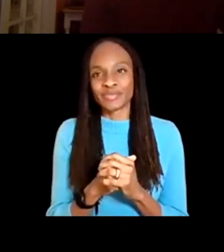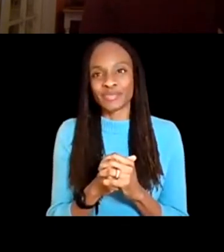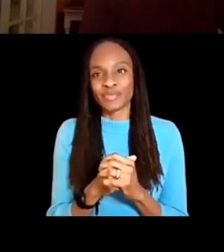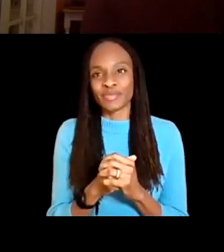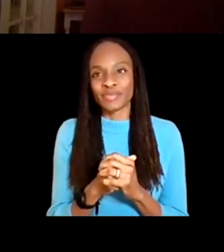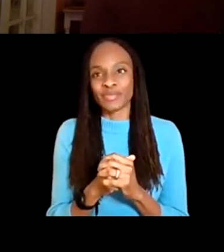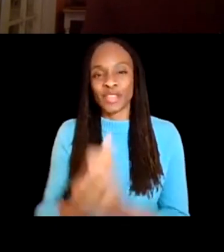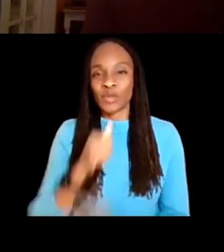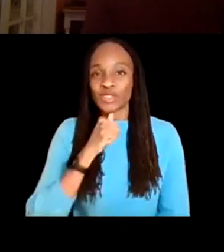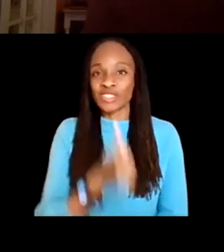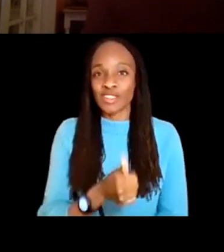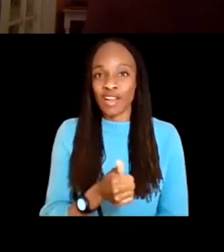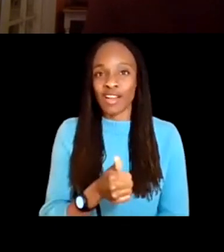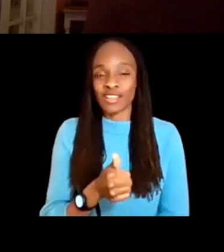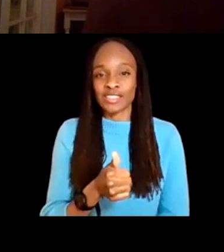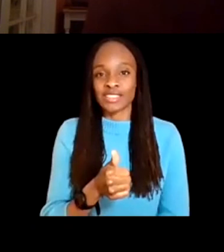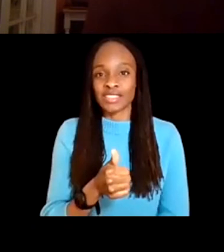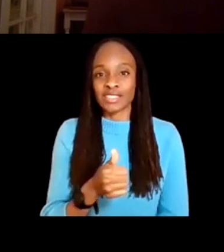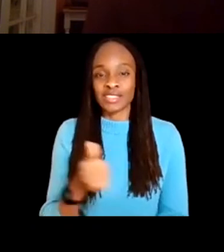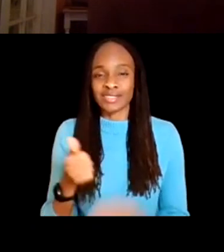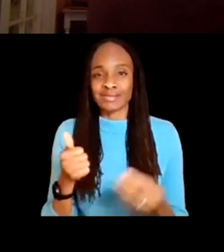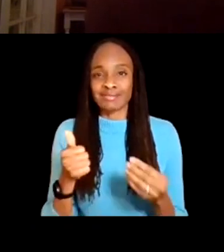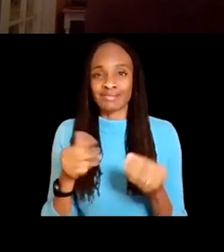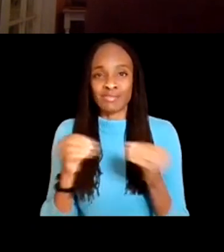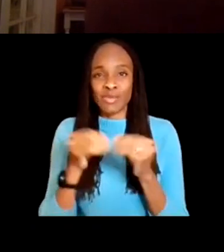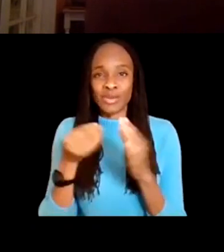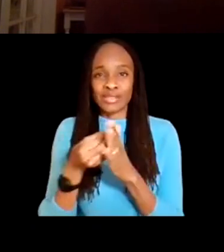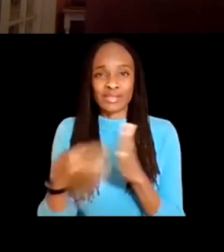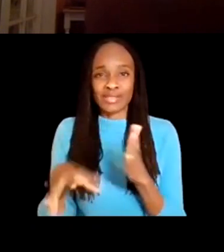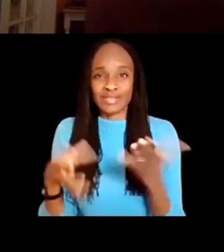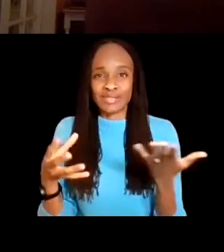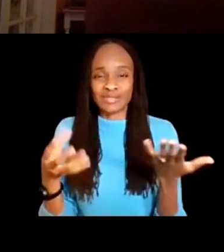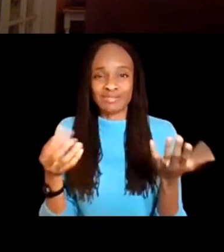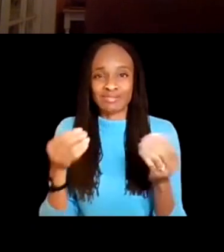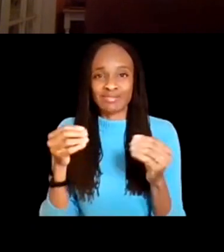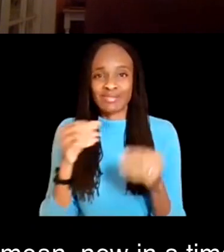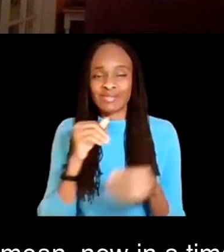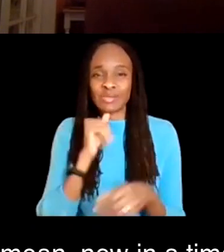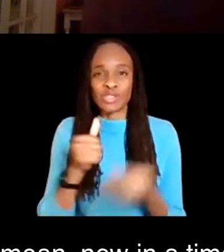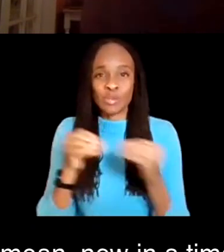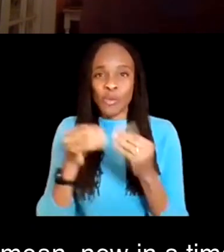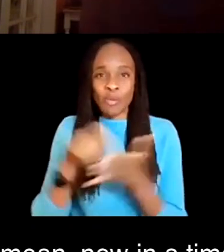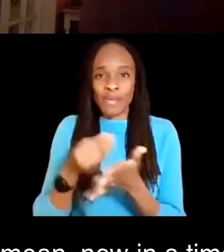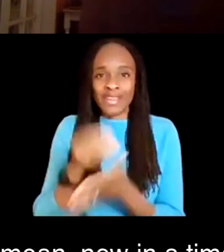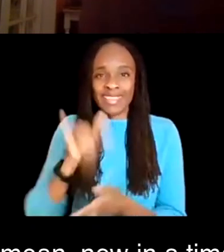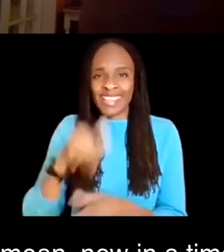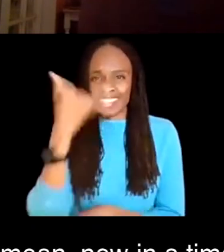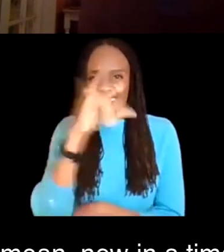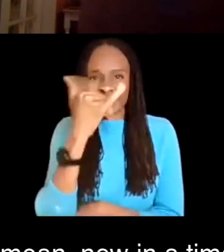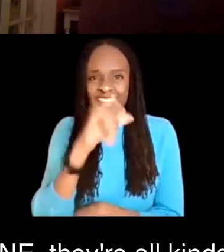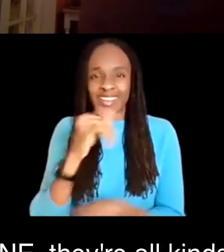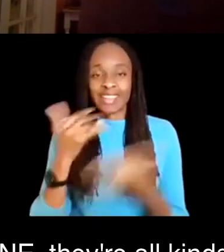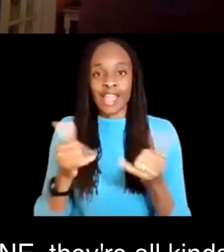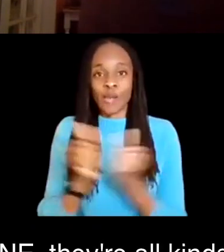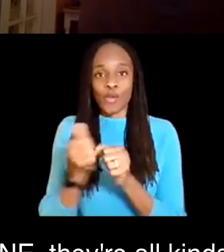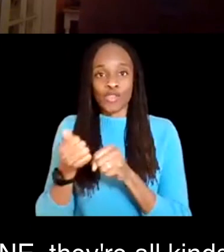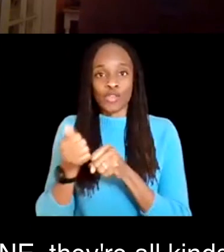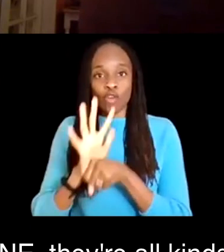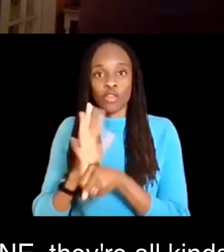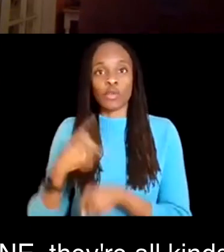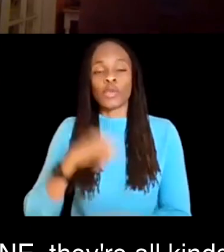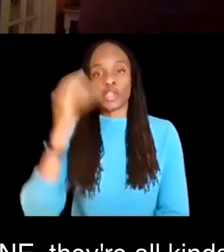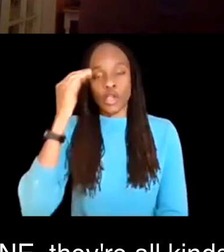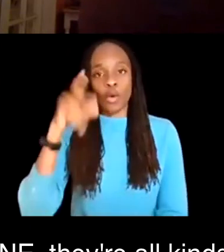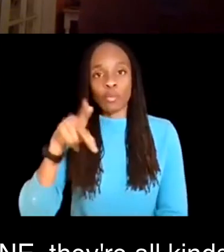it was not more costly. That's ridiculous. I mean, now in a time of COVID, we all know PP&E, there are all